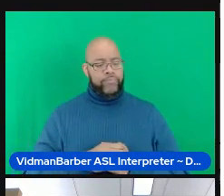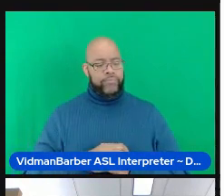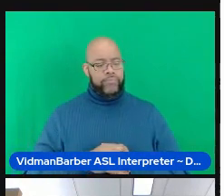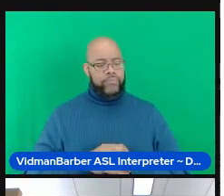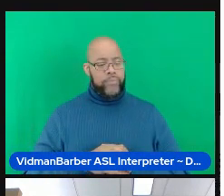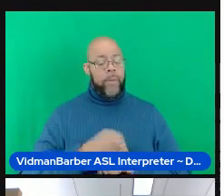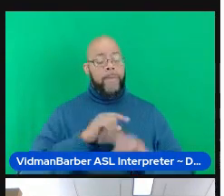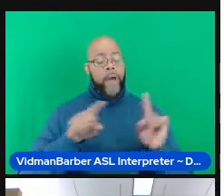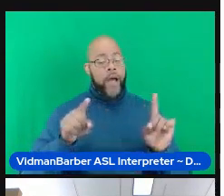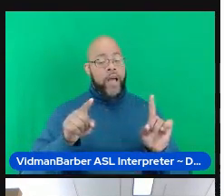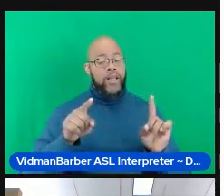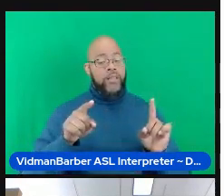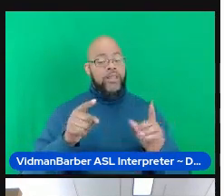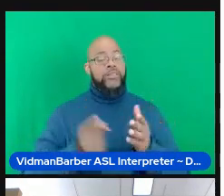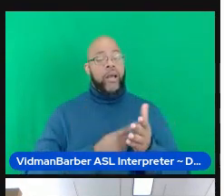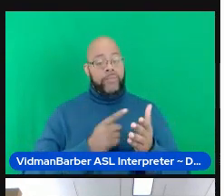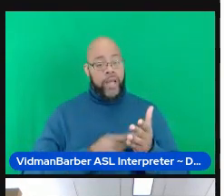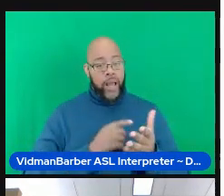adverse